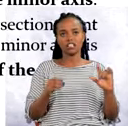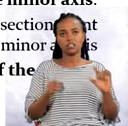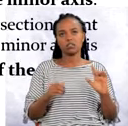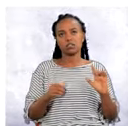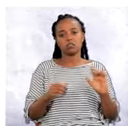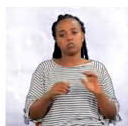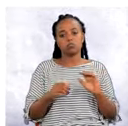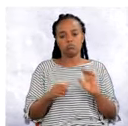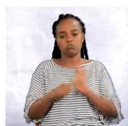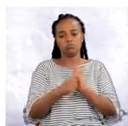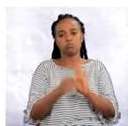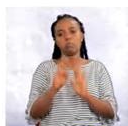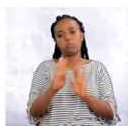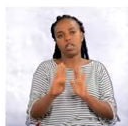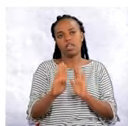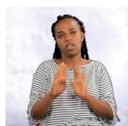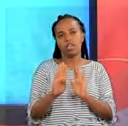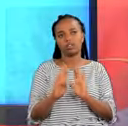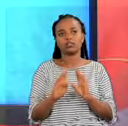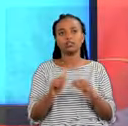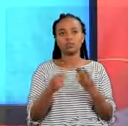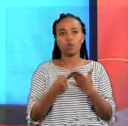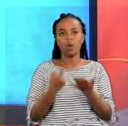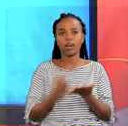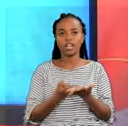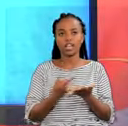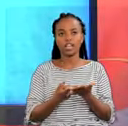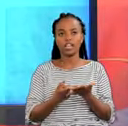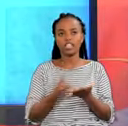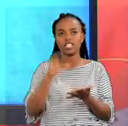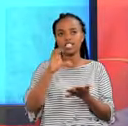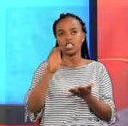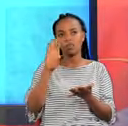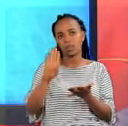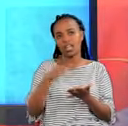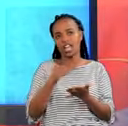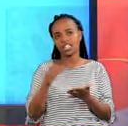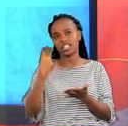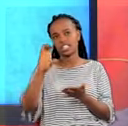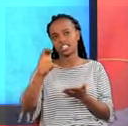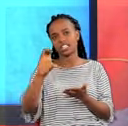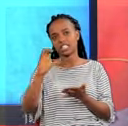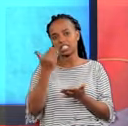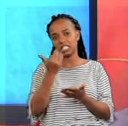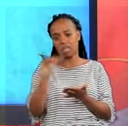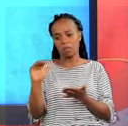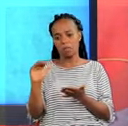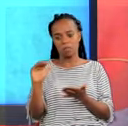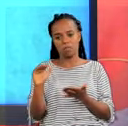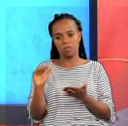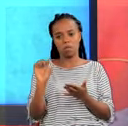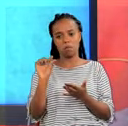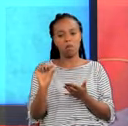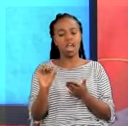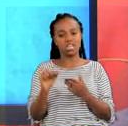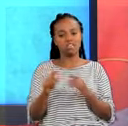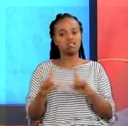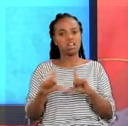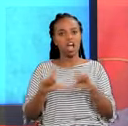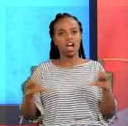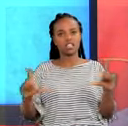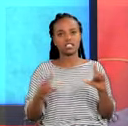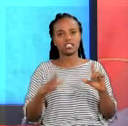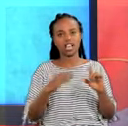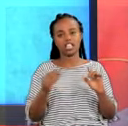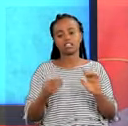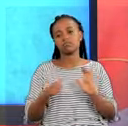b. So here, CB and CB prime, they are semi minor axis and denoted by B.